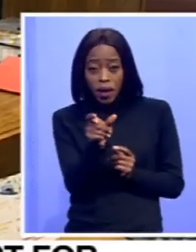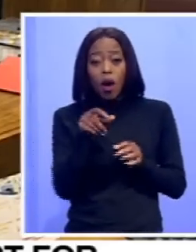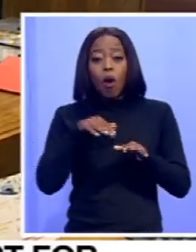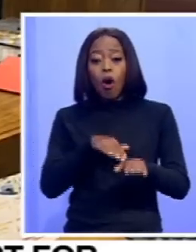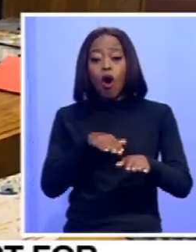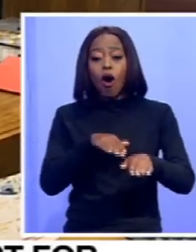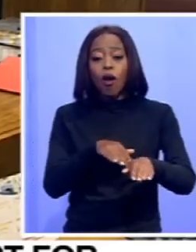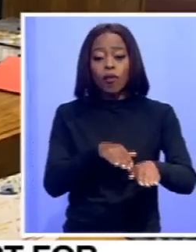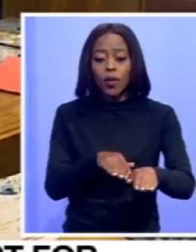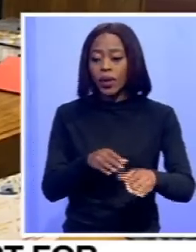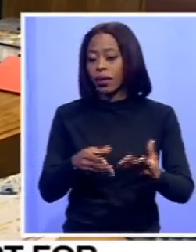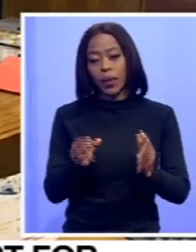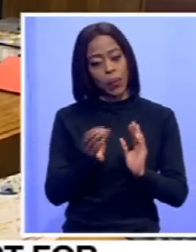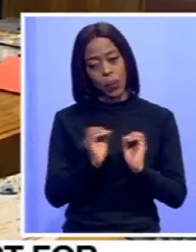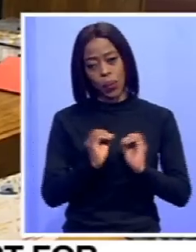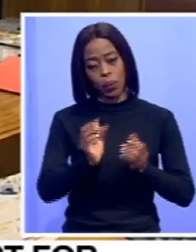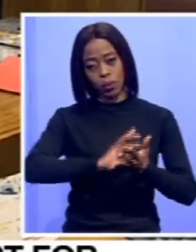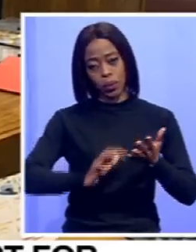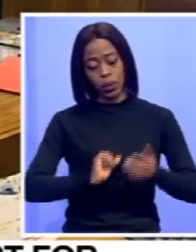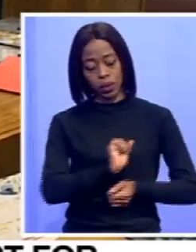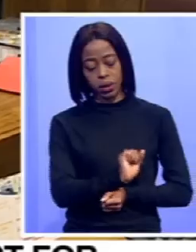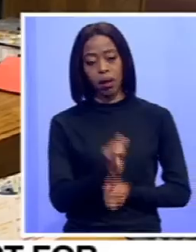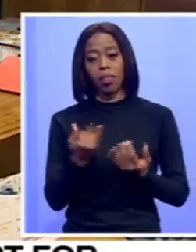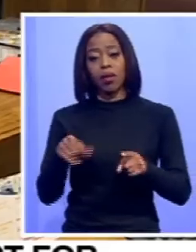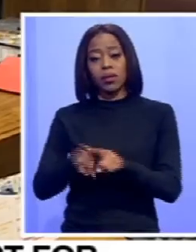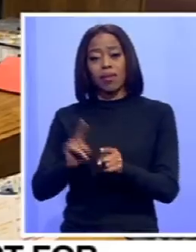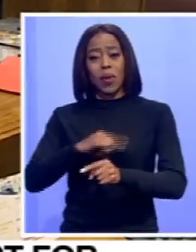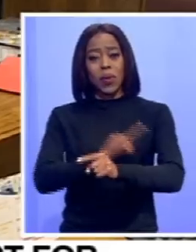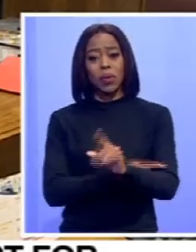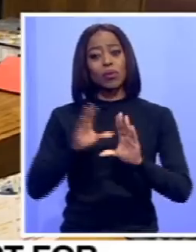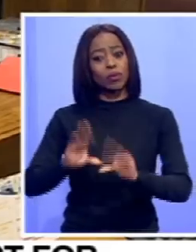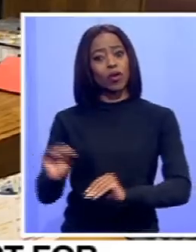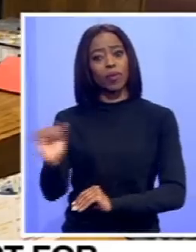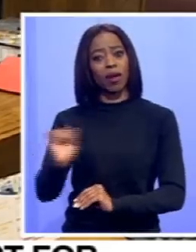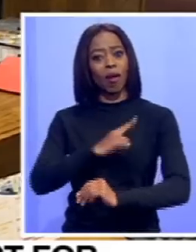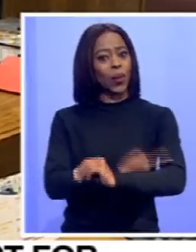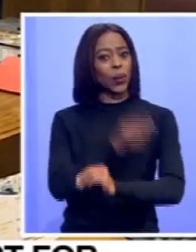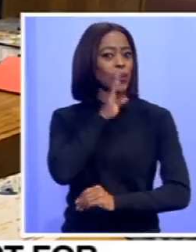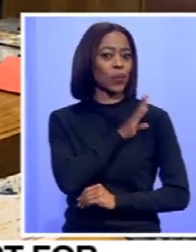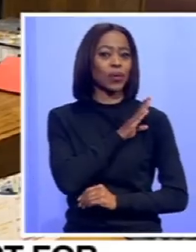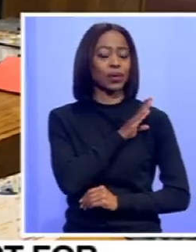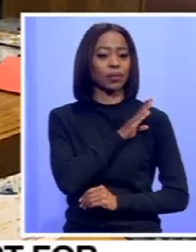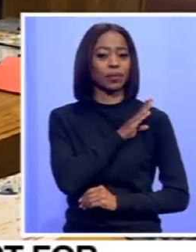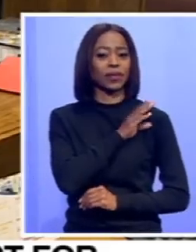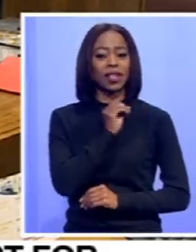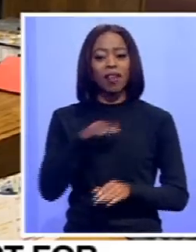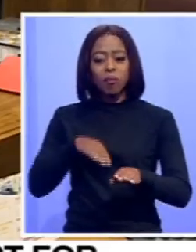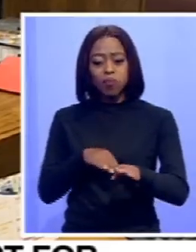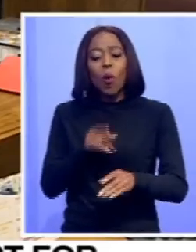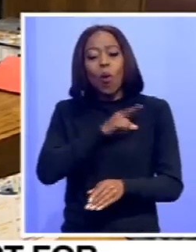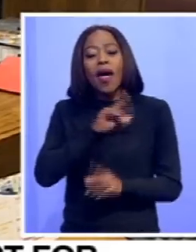Sub 22, the complainant in this matter did not have the authority to stop the accused's vehicle if it was in the convoy and had a